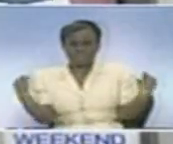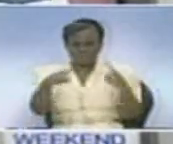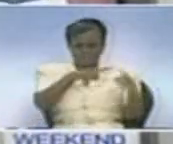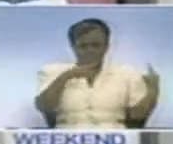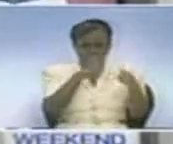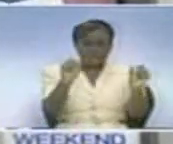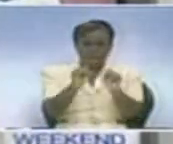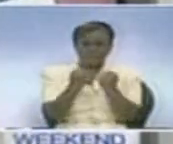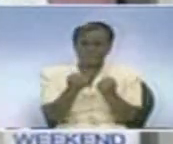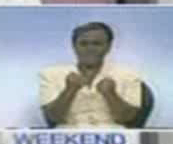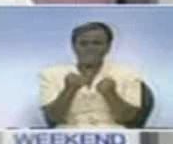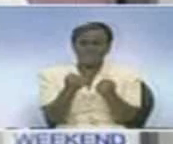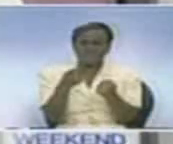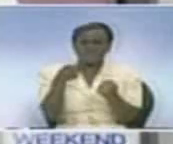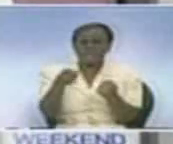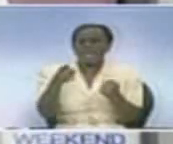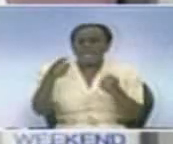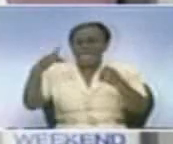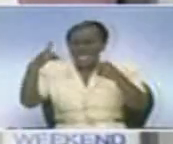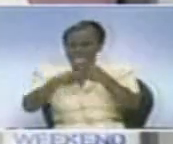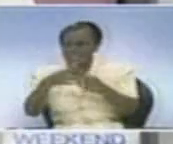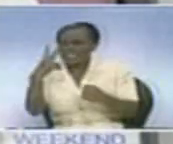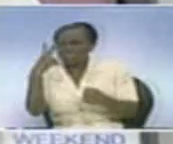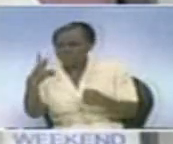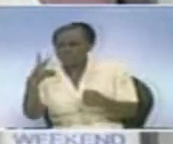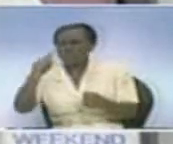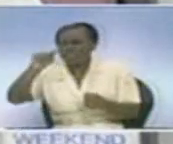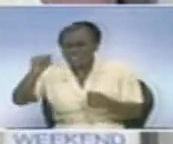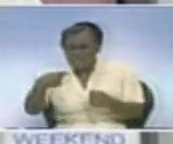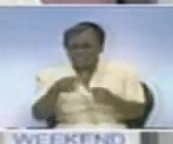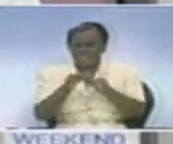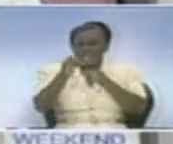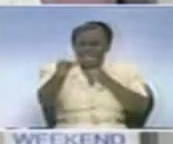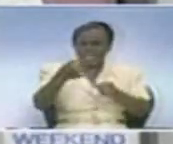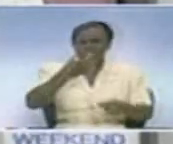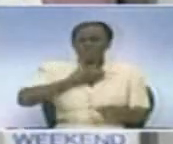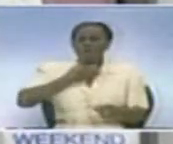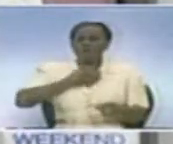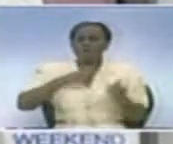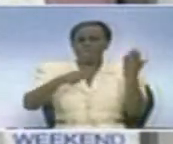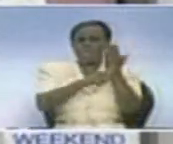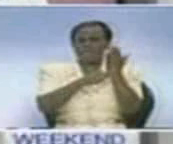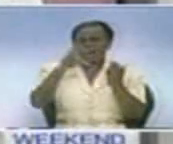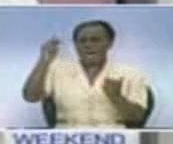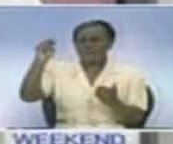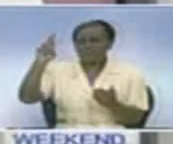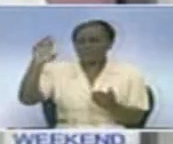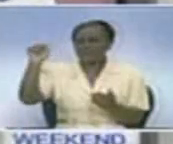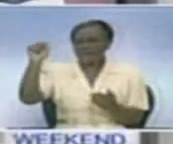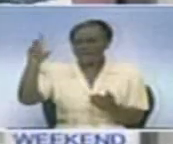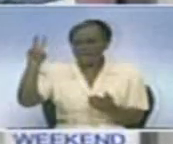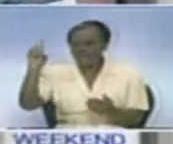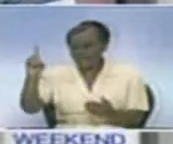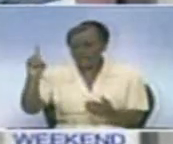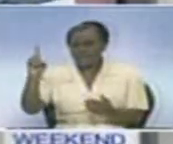place. It is an 82,000 acres owned by, called Amuranj. Then you